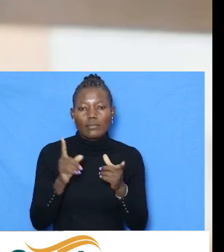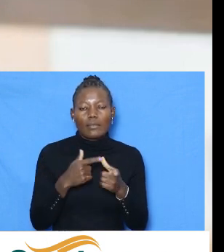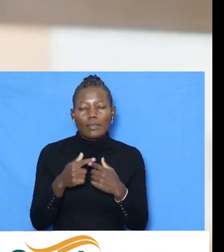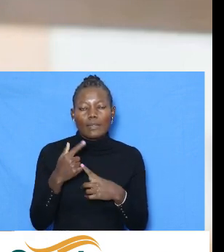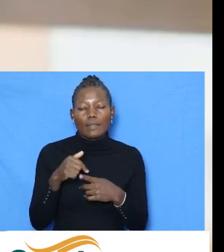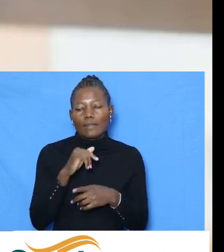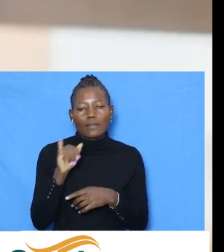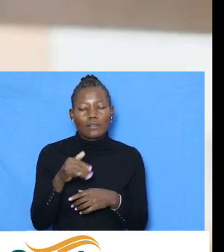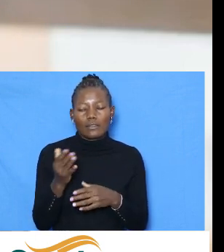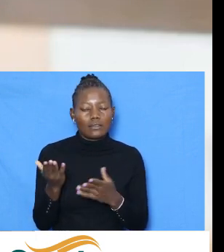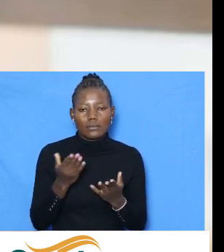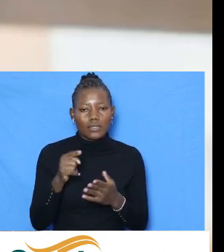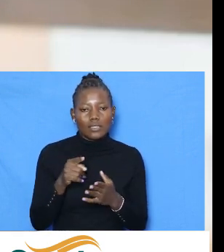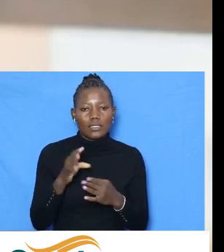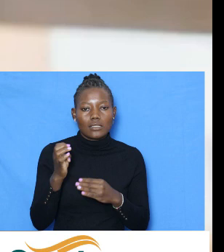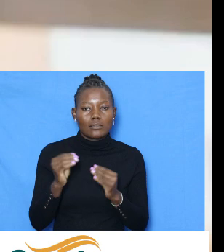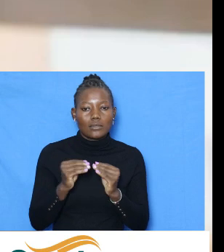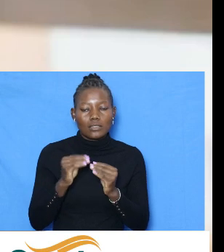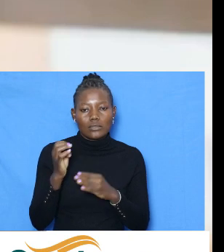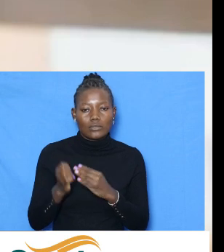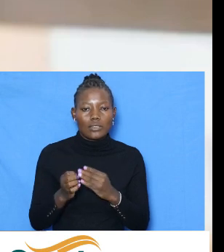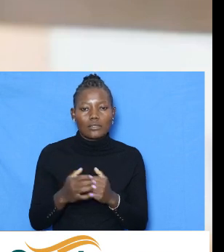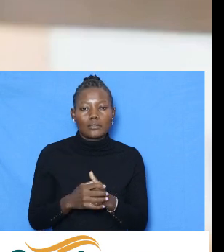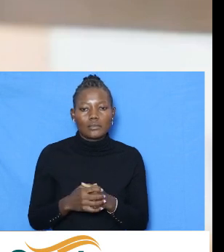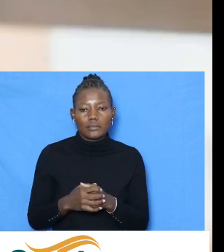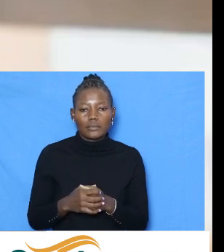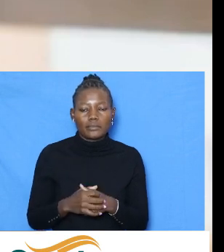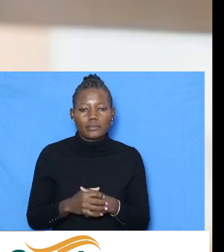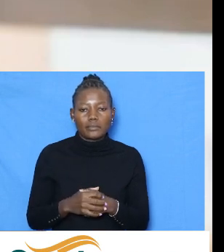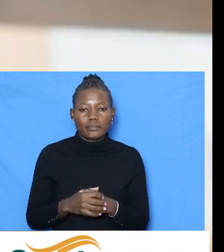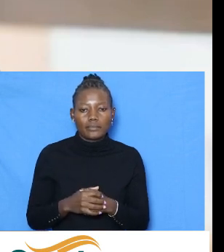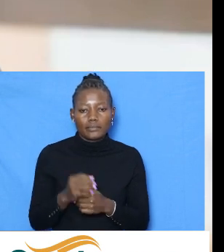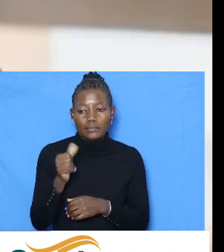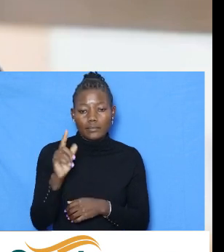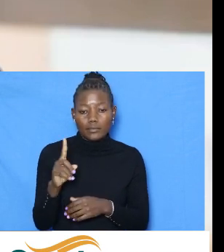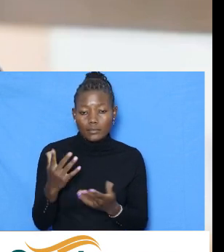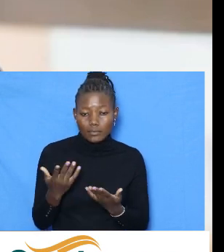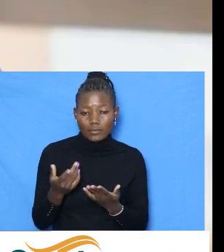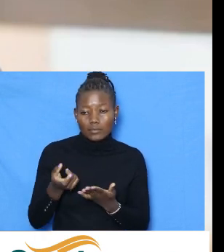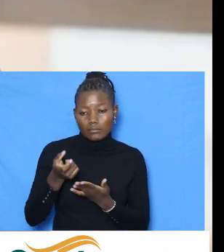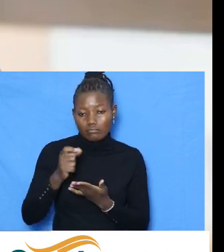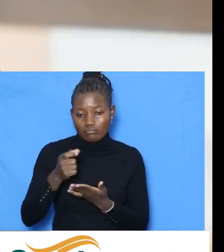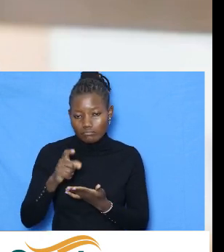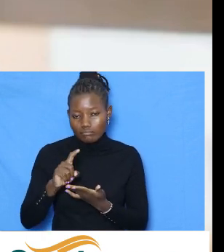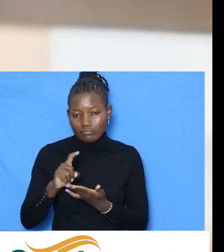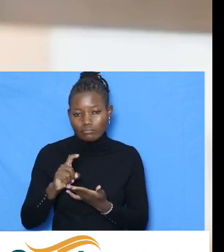just bring this webinar to end. Is there anyone with anything else to add?